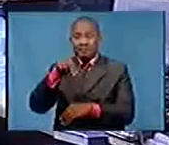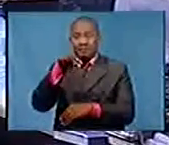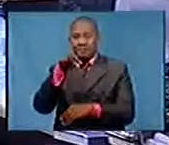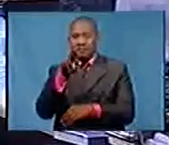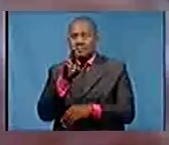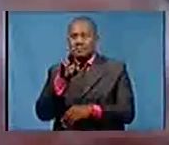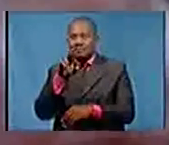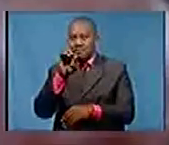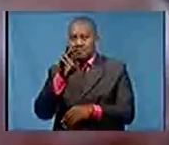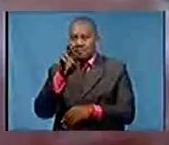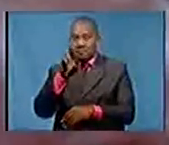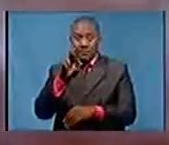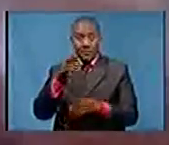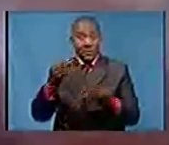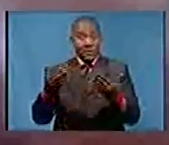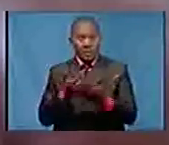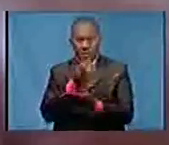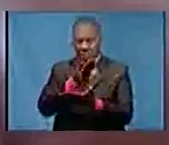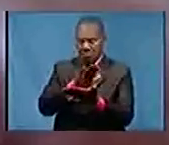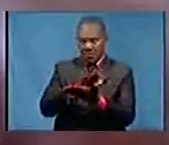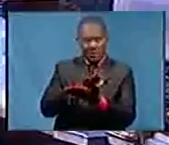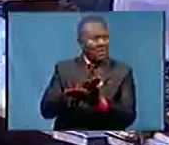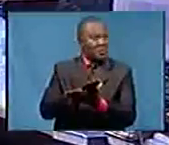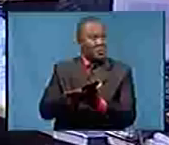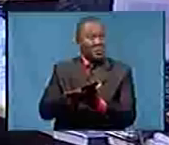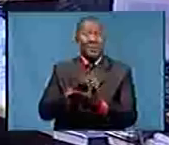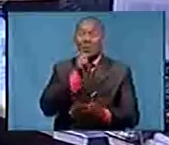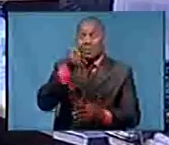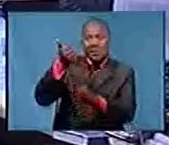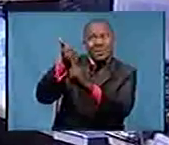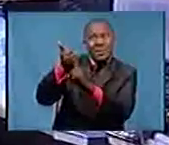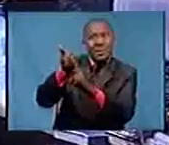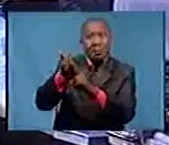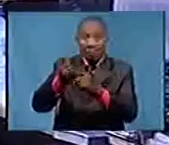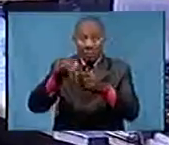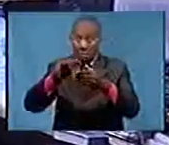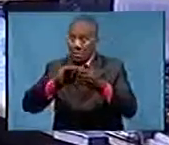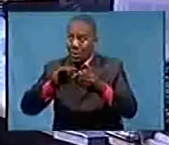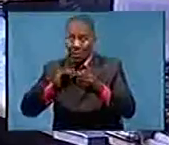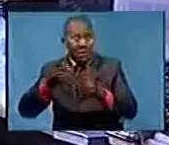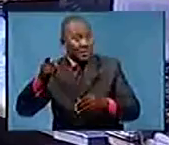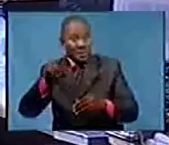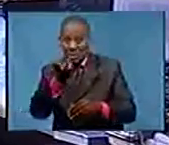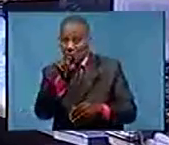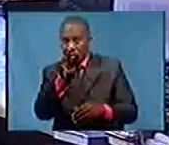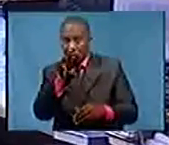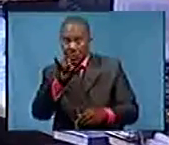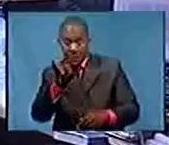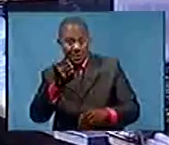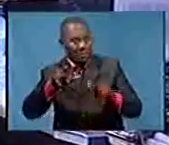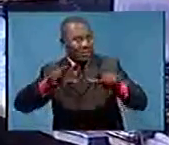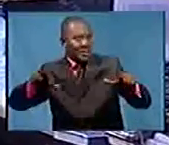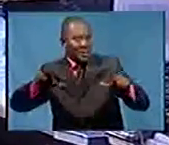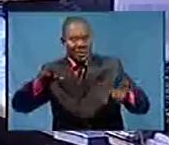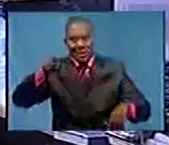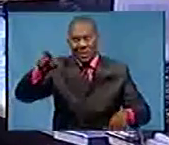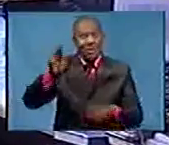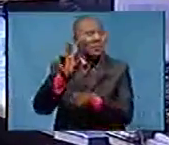the his own words as uttered in the tree language and in